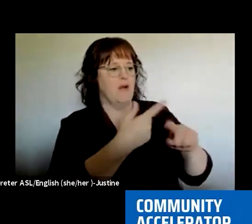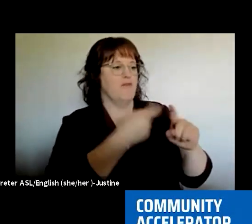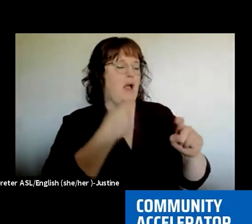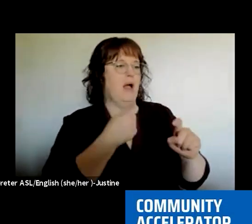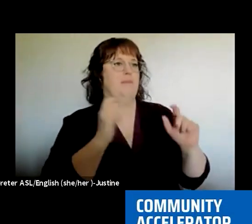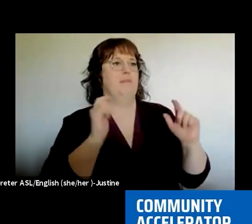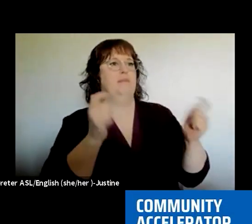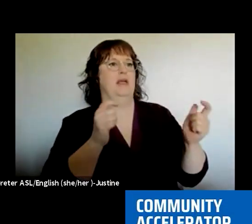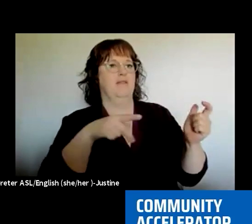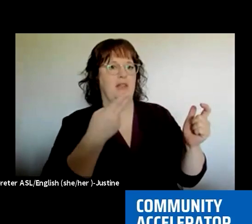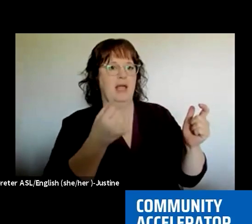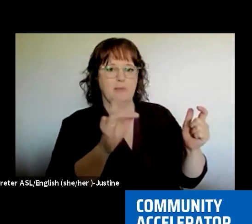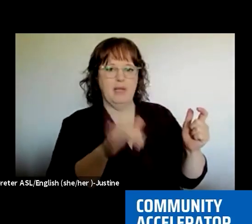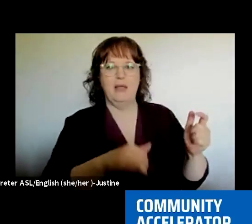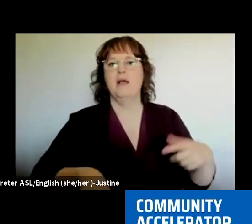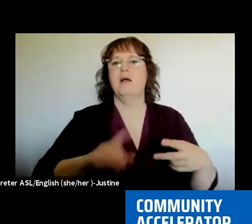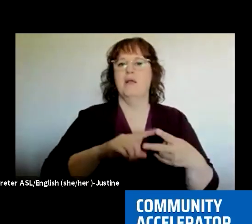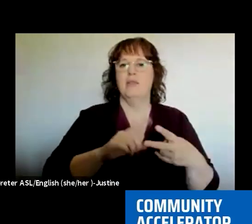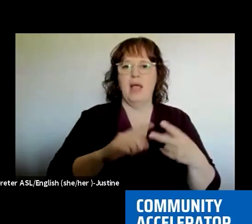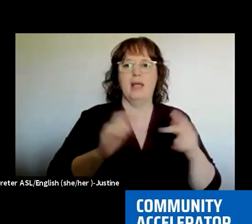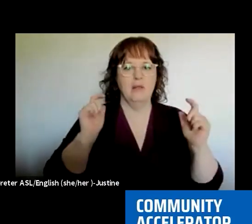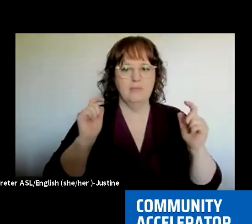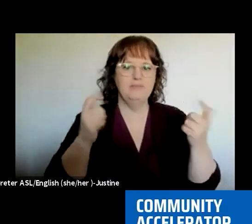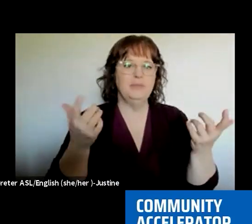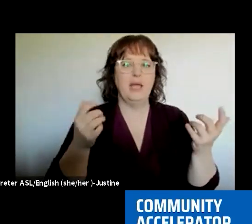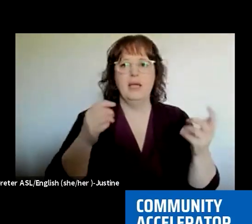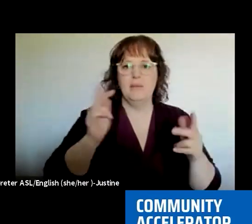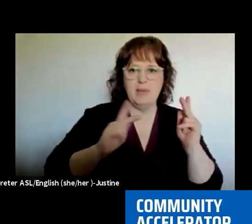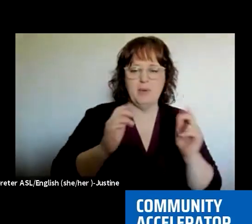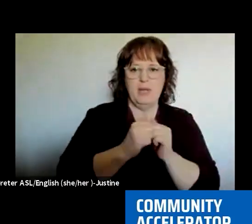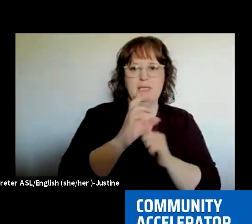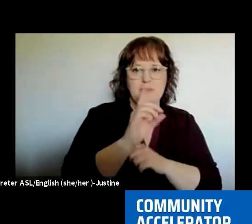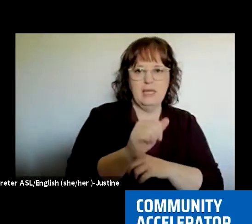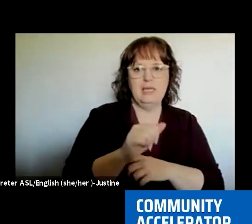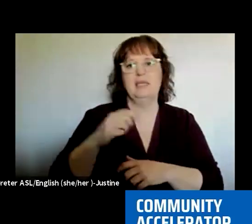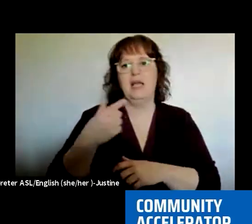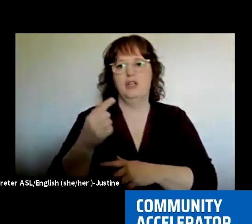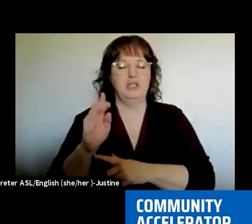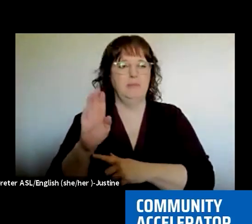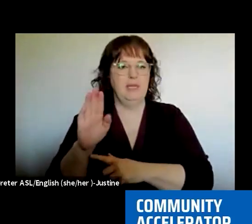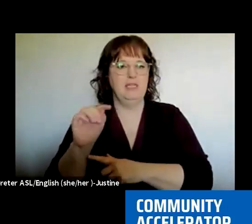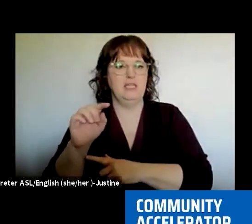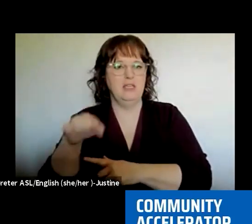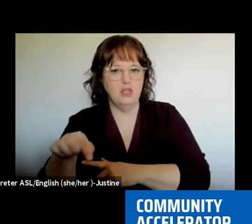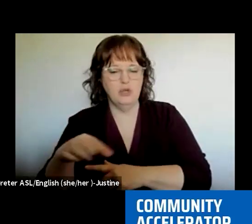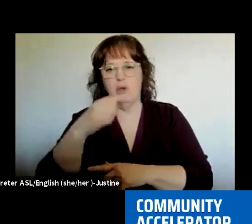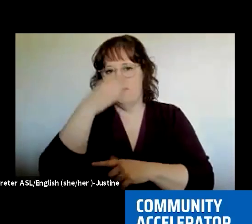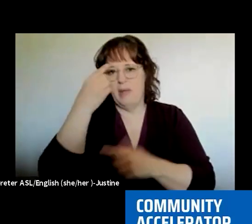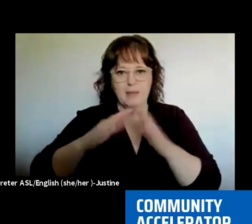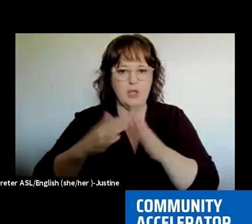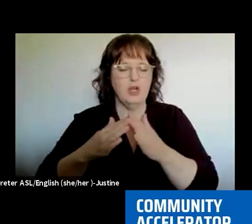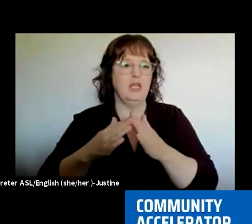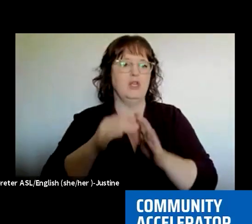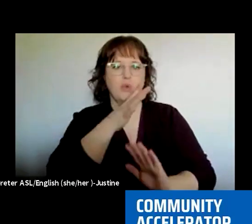of color, LGBTQ+ communities, people with disabilities, and organizations that are based in rural populations.